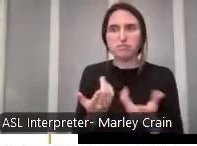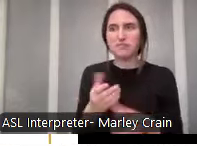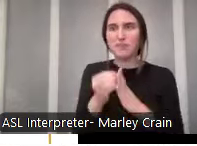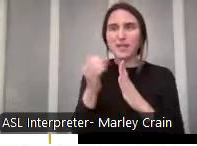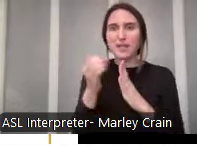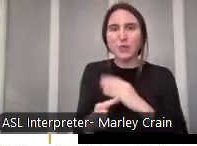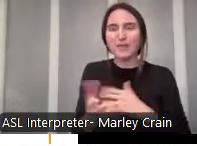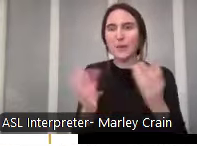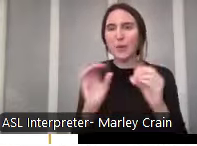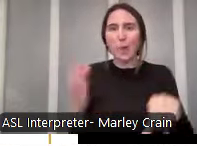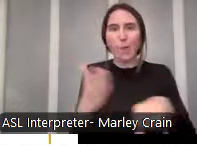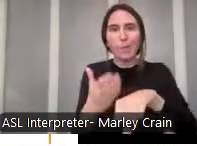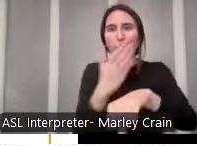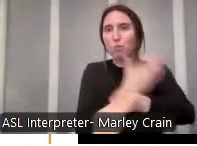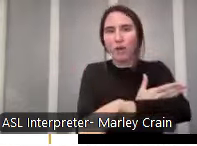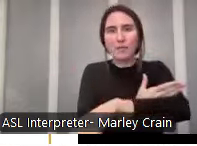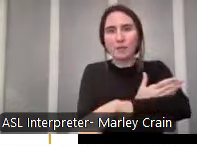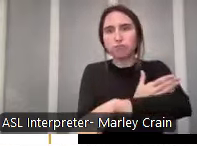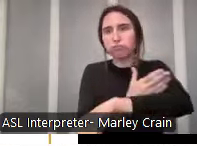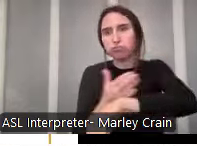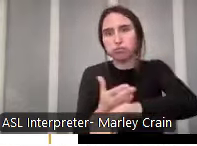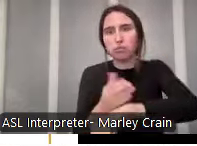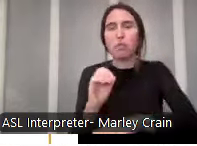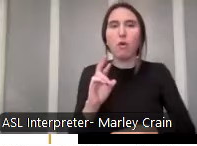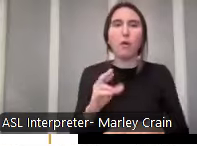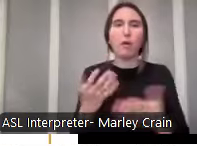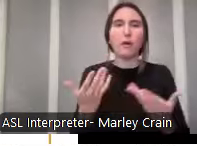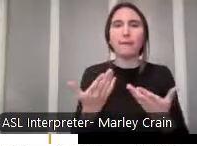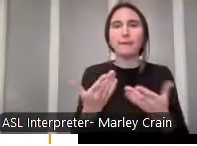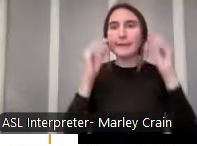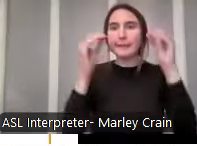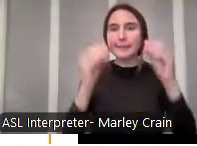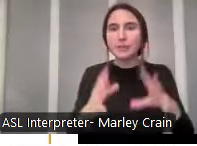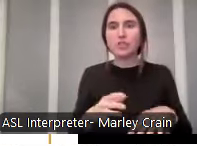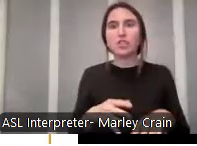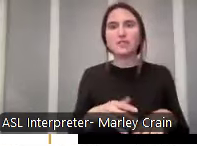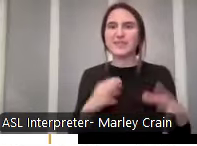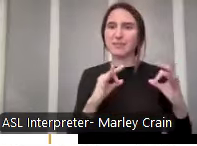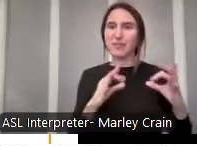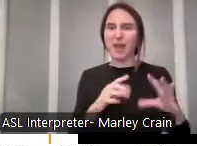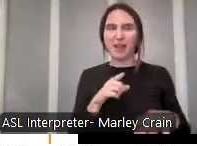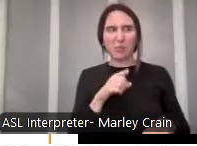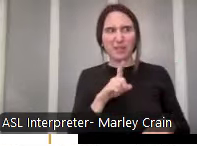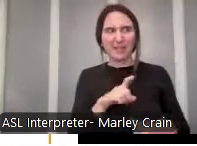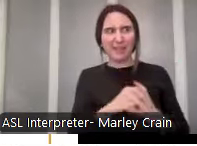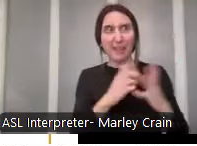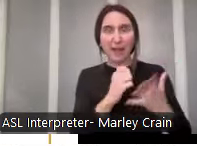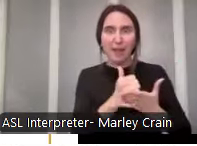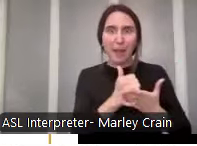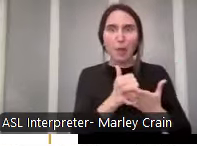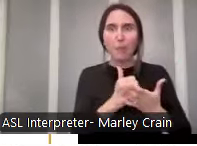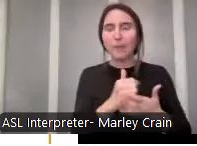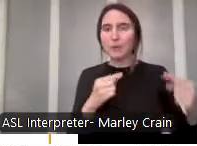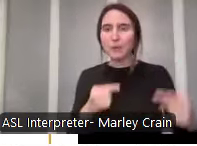comments from teachers about them needing more help. Whatever it is, putting it together and making sure that you're making